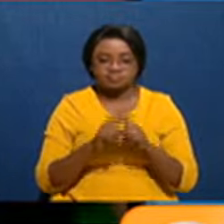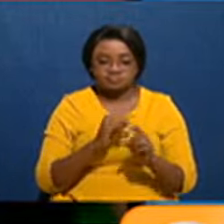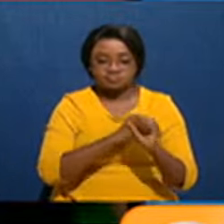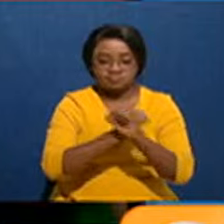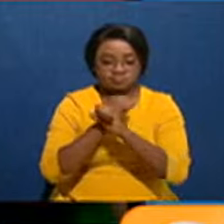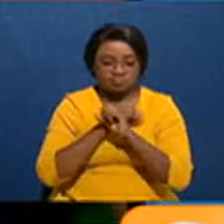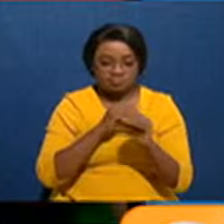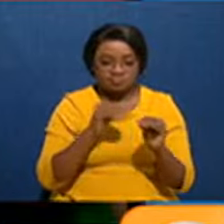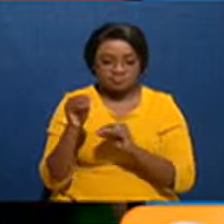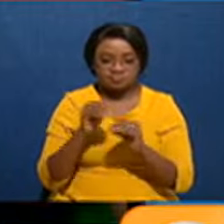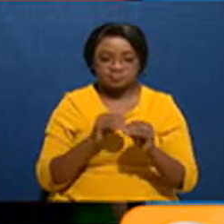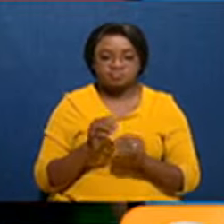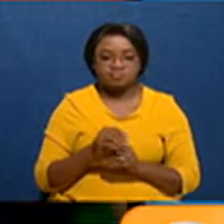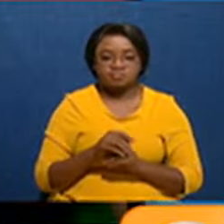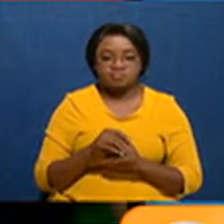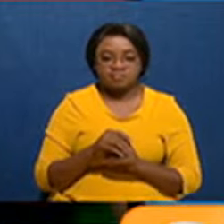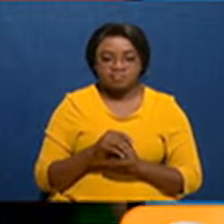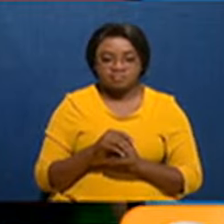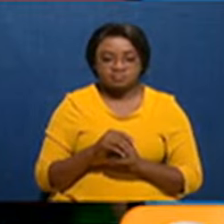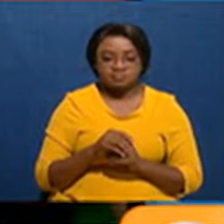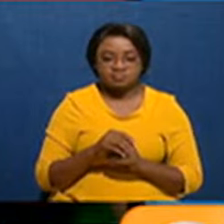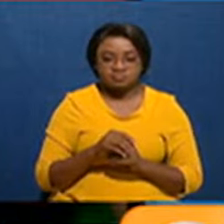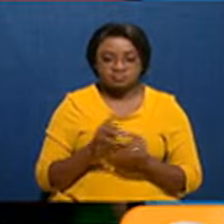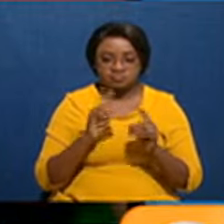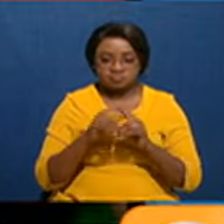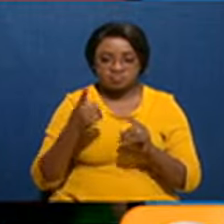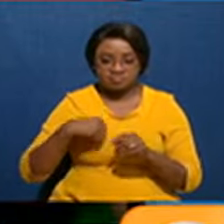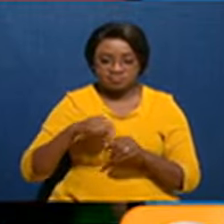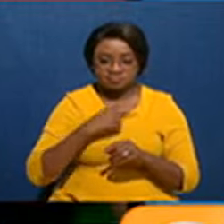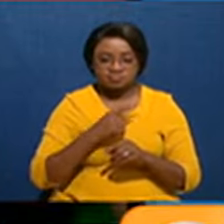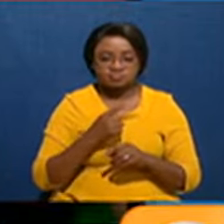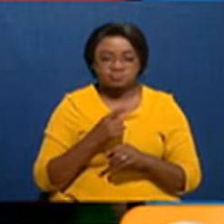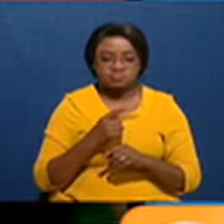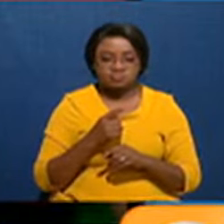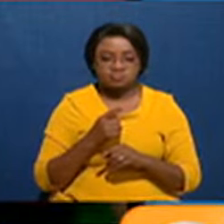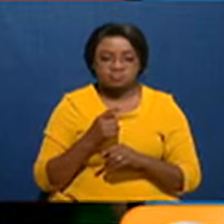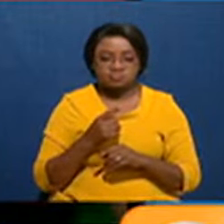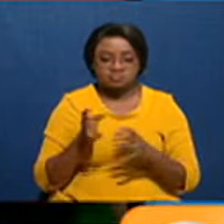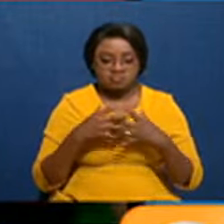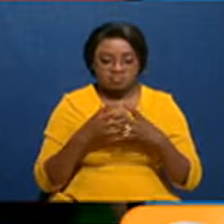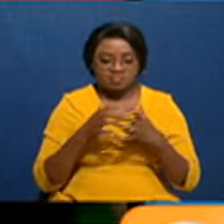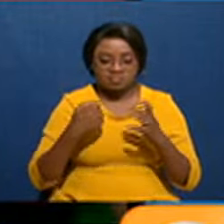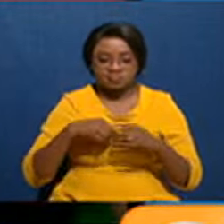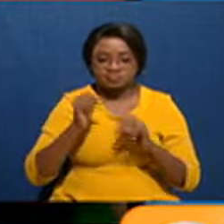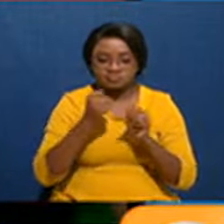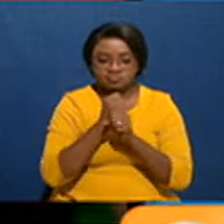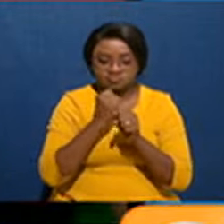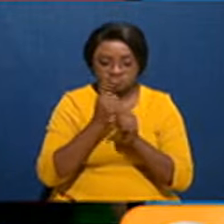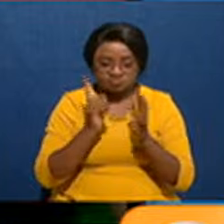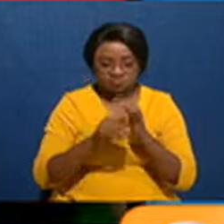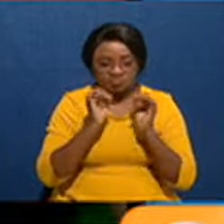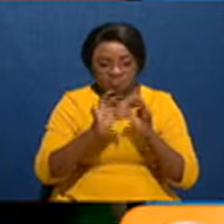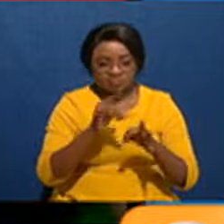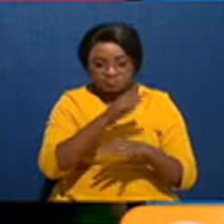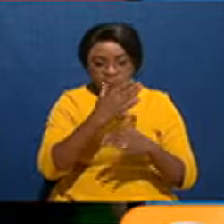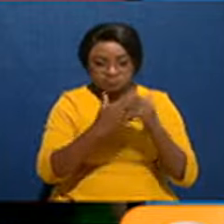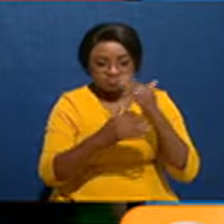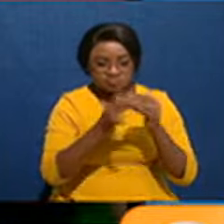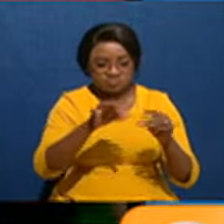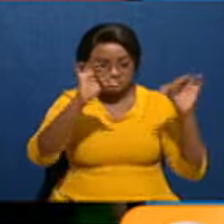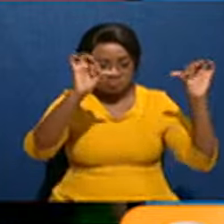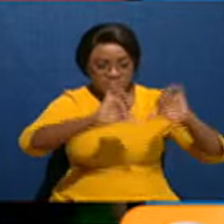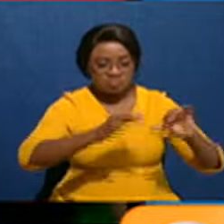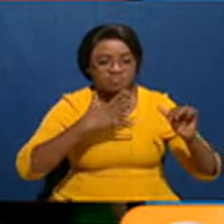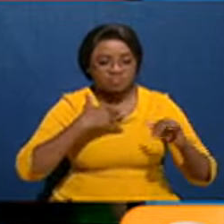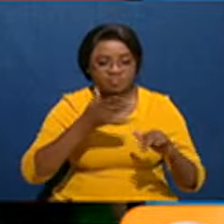so. But there's something we do as structural engineers, which we call retrofitting. You can retrofit some of these buildings, and then they